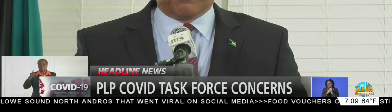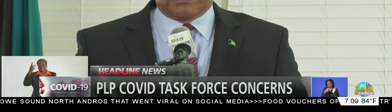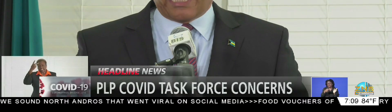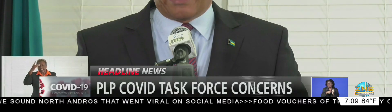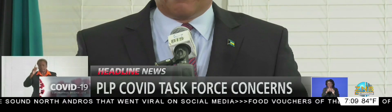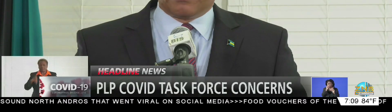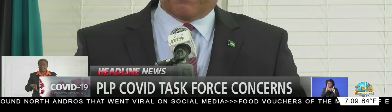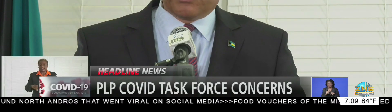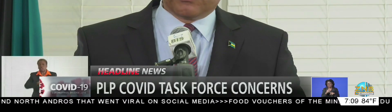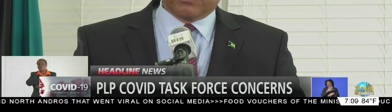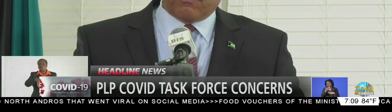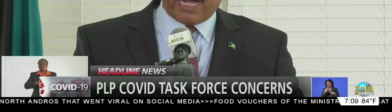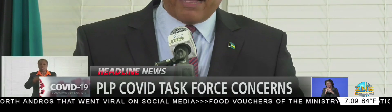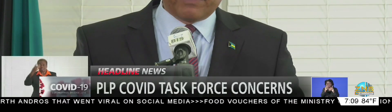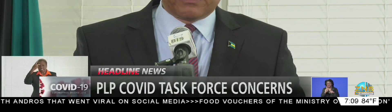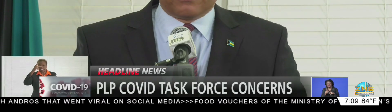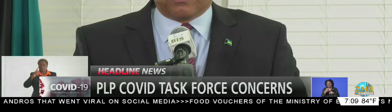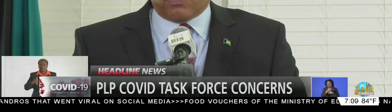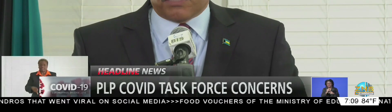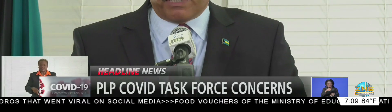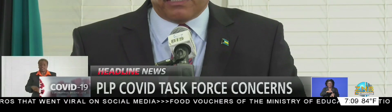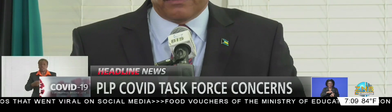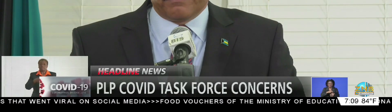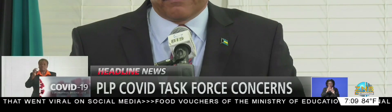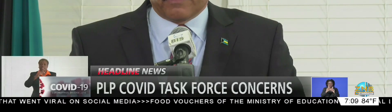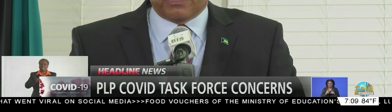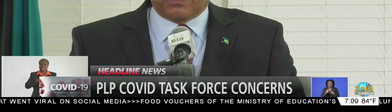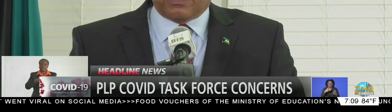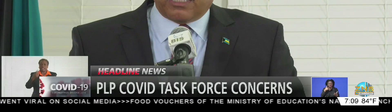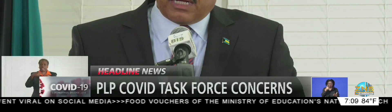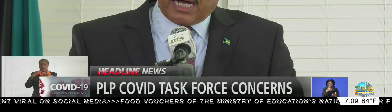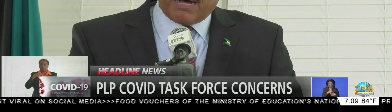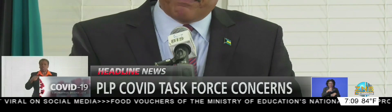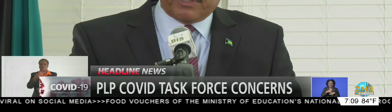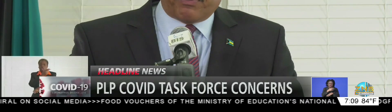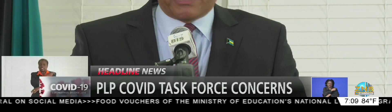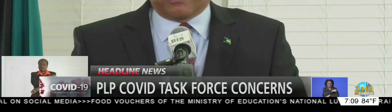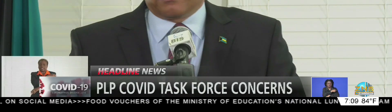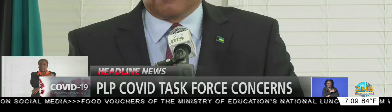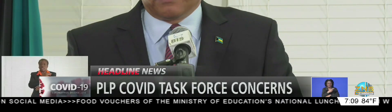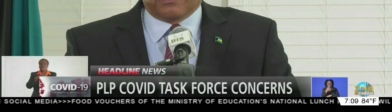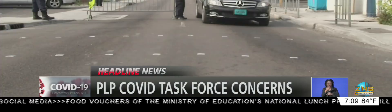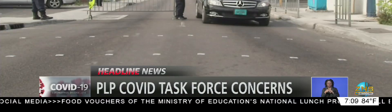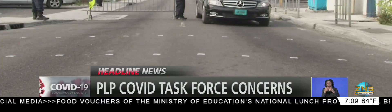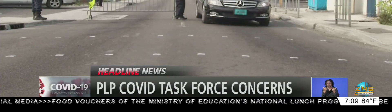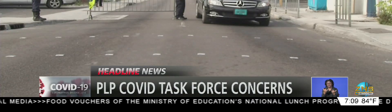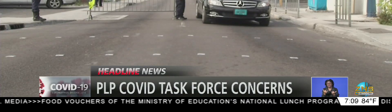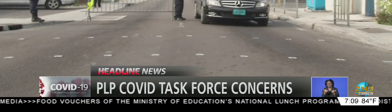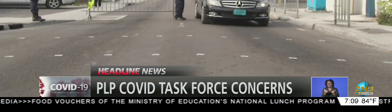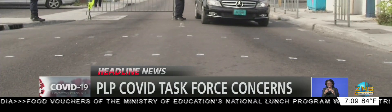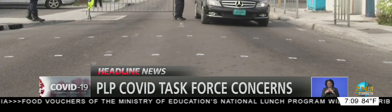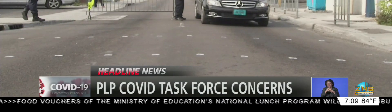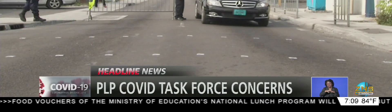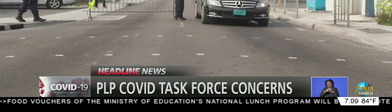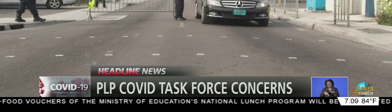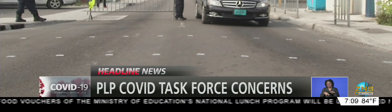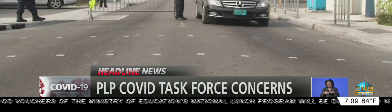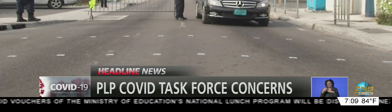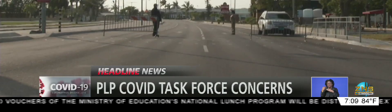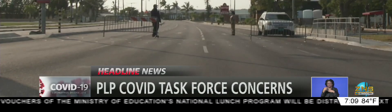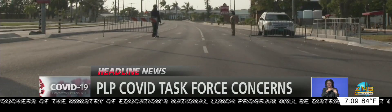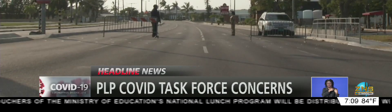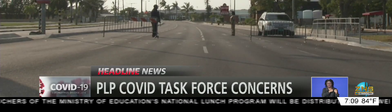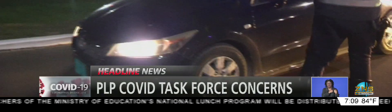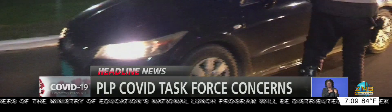patients from the time that the patient arrived at the hospital up to present. To lessen the burden on healthcare